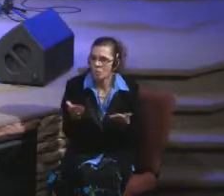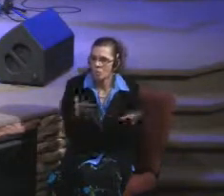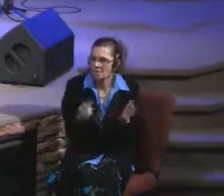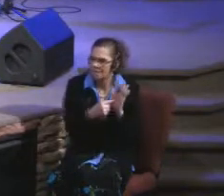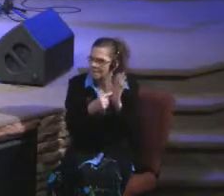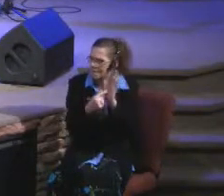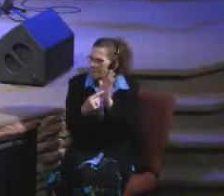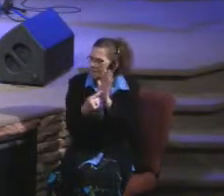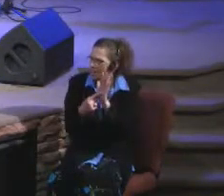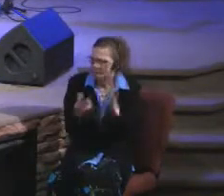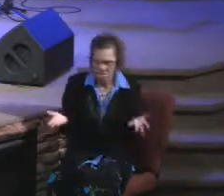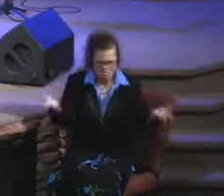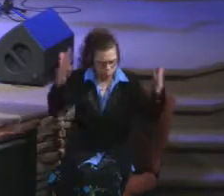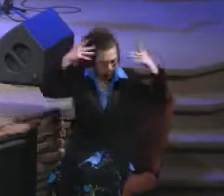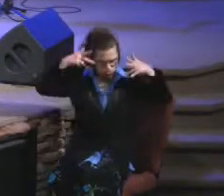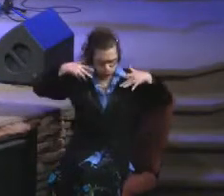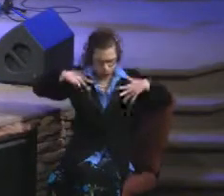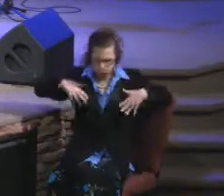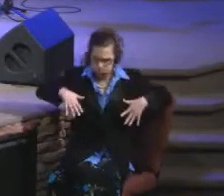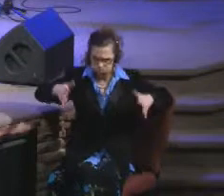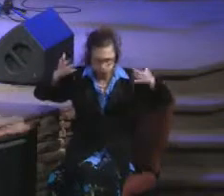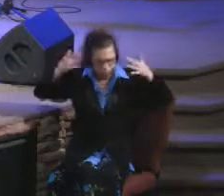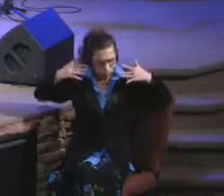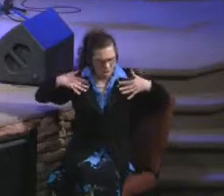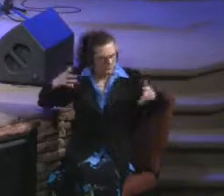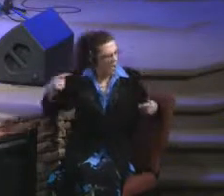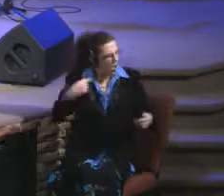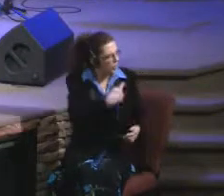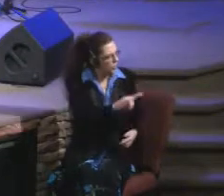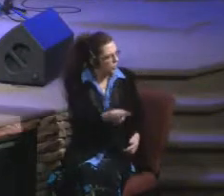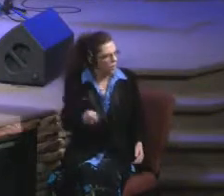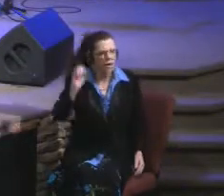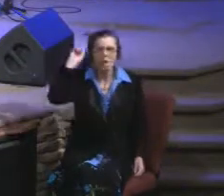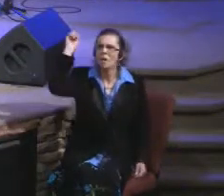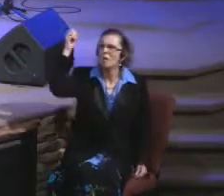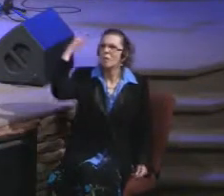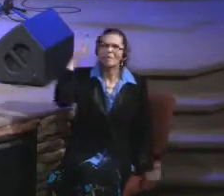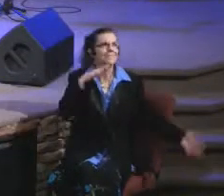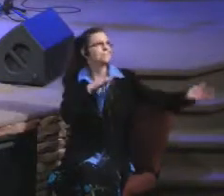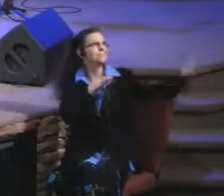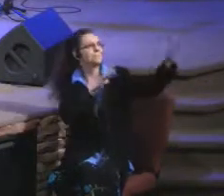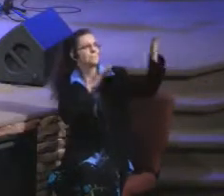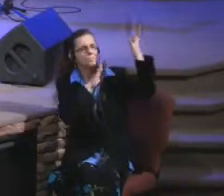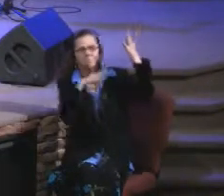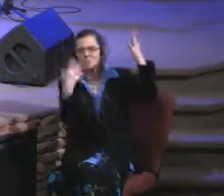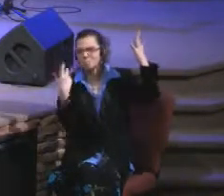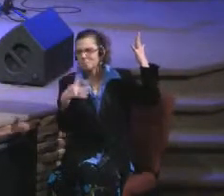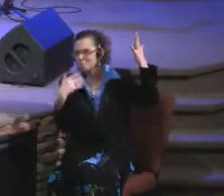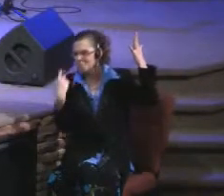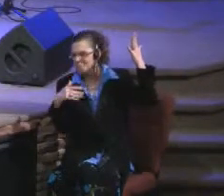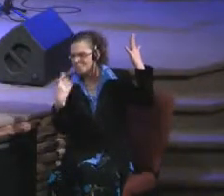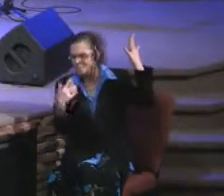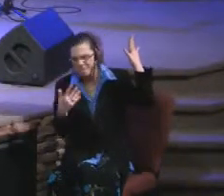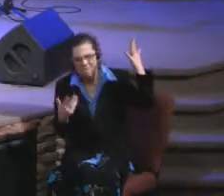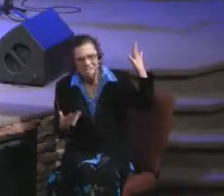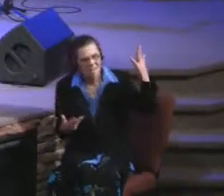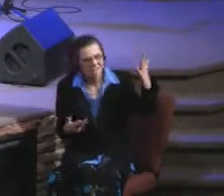with you is what just came flooding into me, how we have been so graced with the presence of God, how we've been so